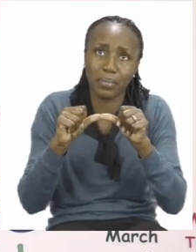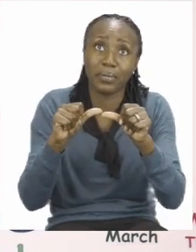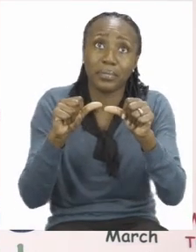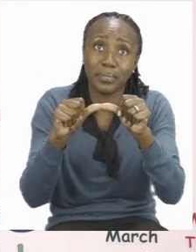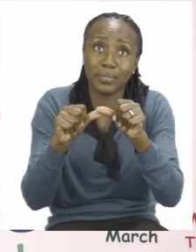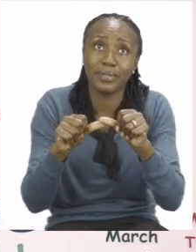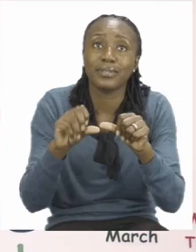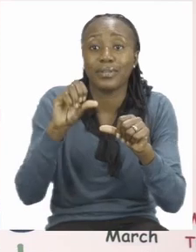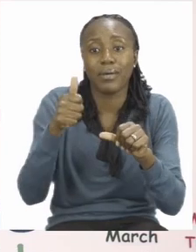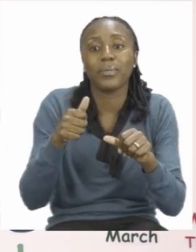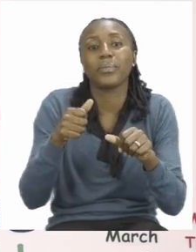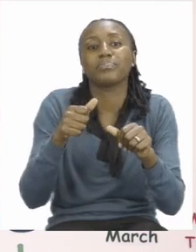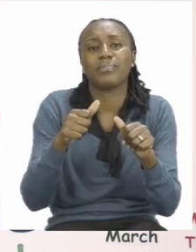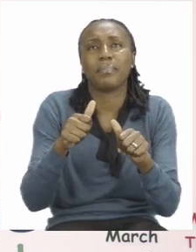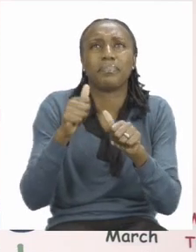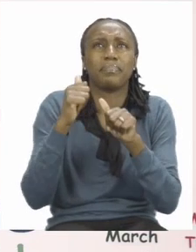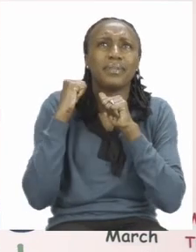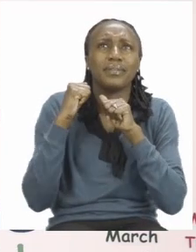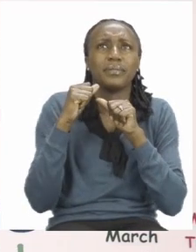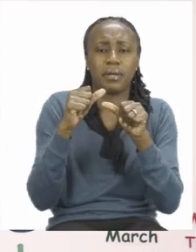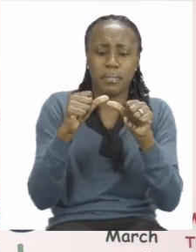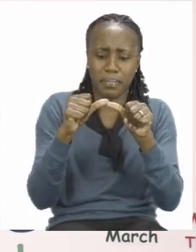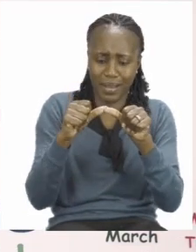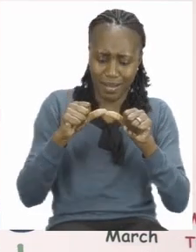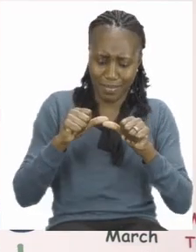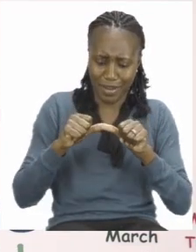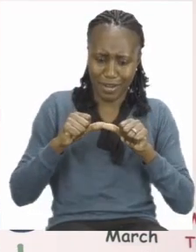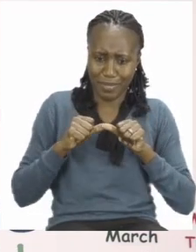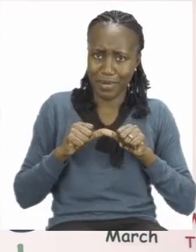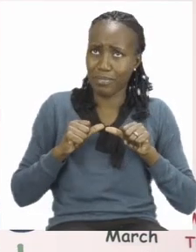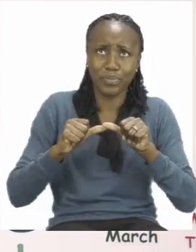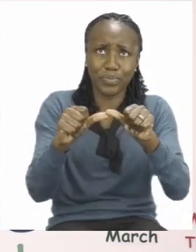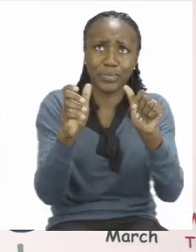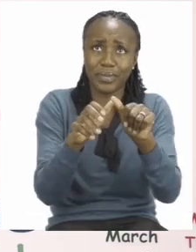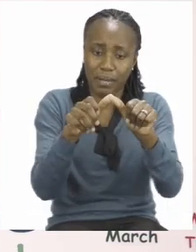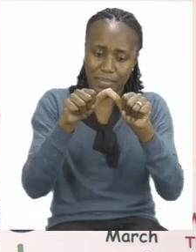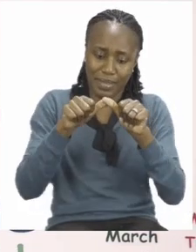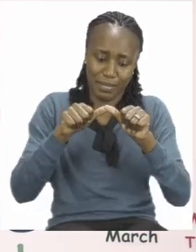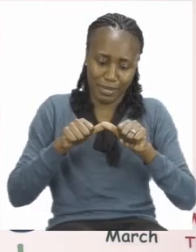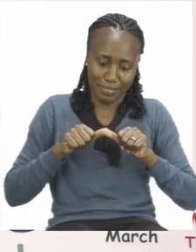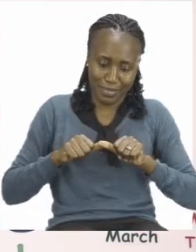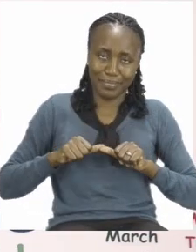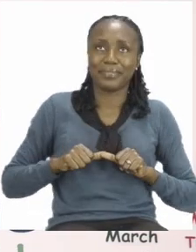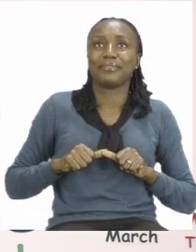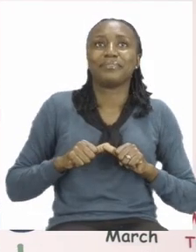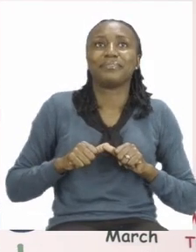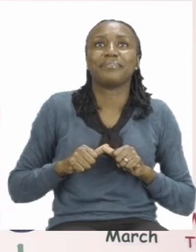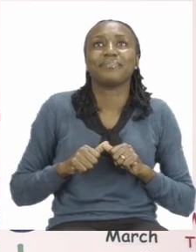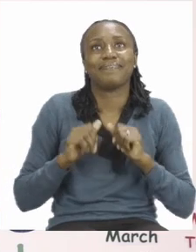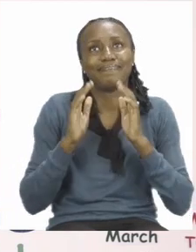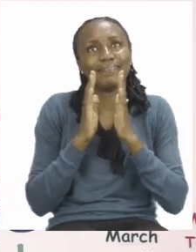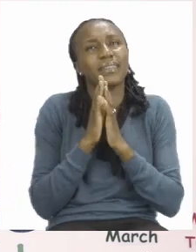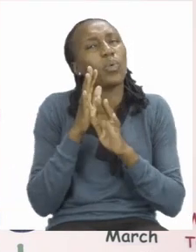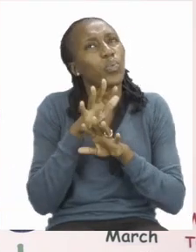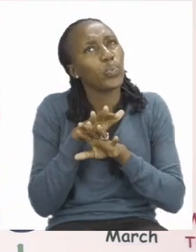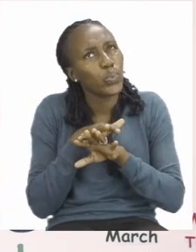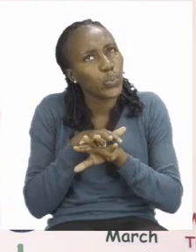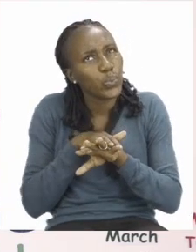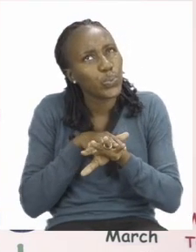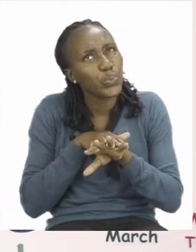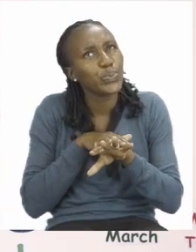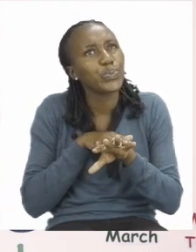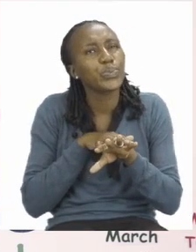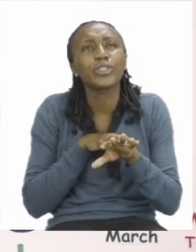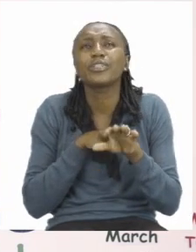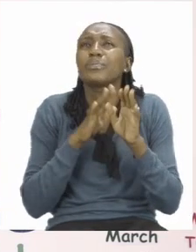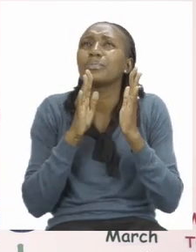And the counting back is when we are counting going backwards. So take your time with this page and make sure